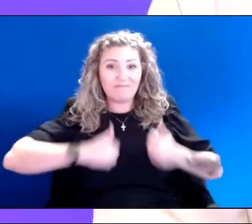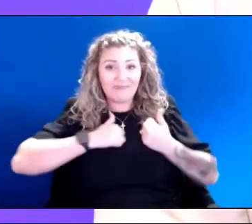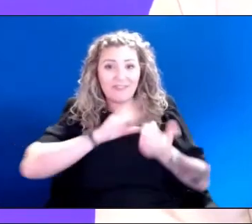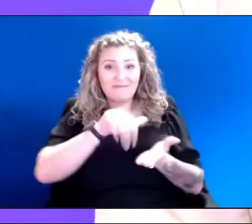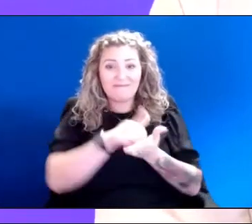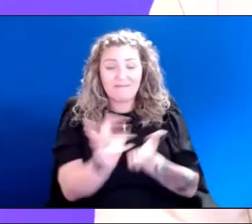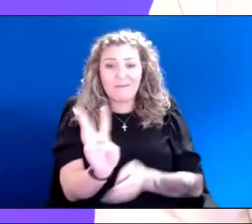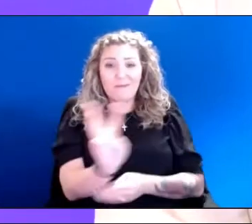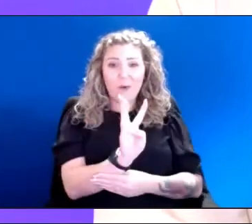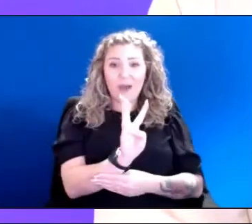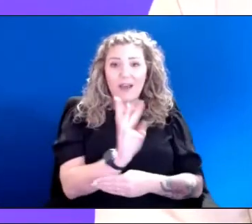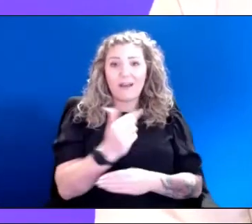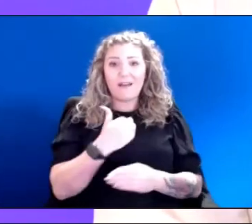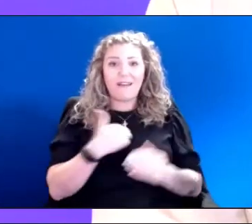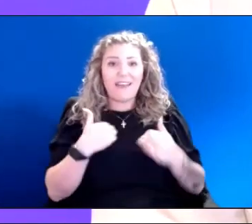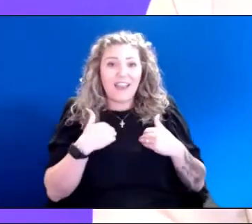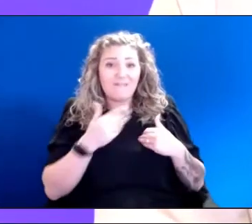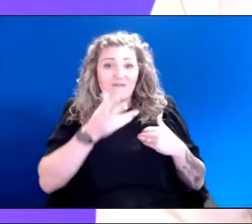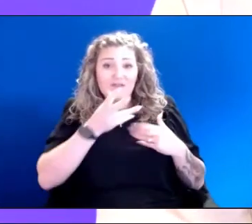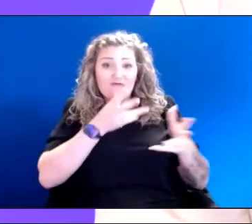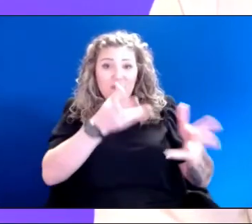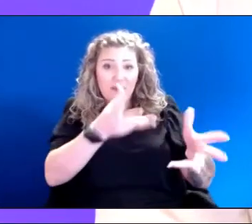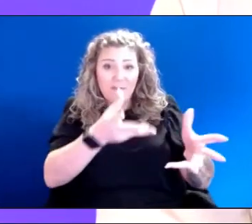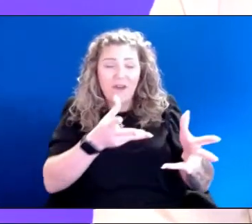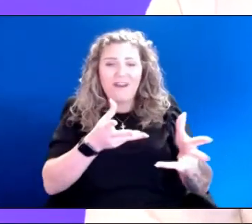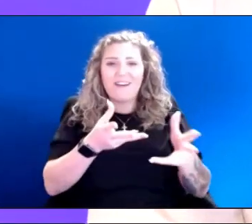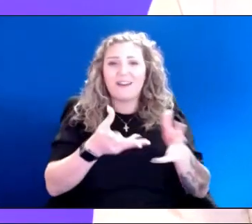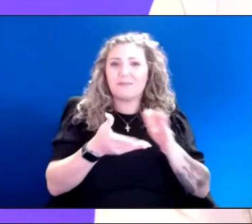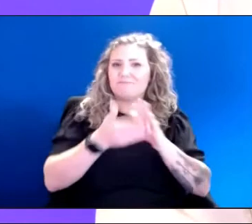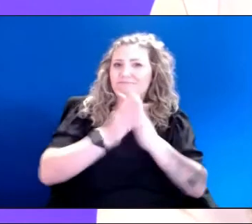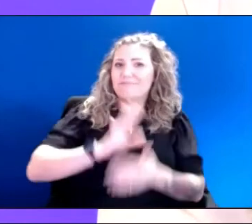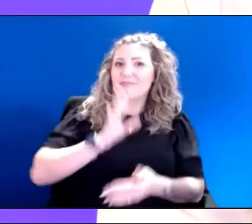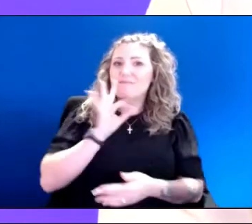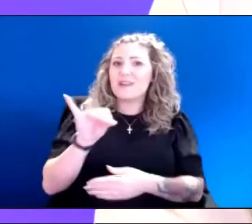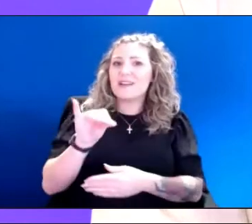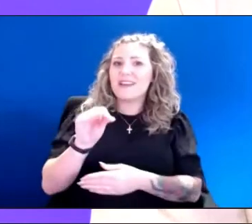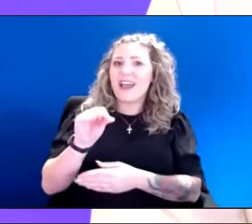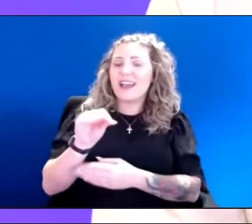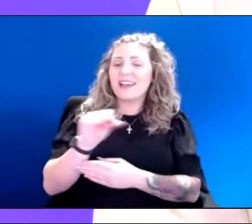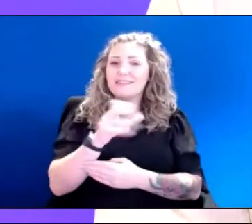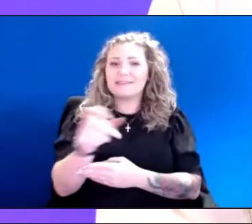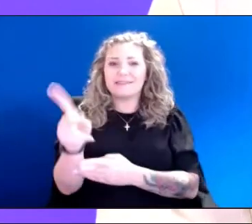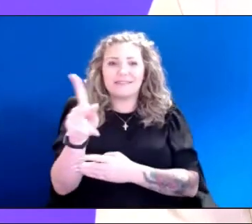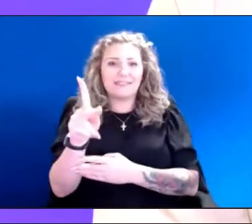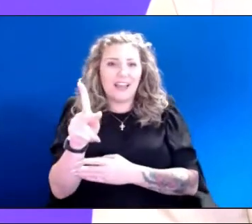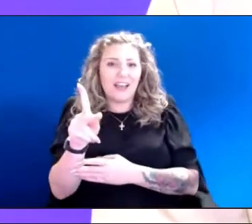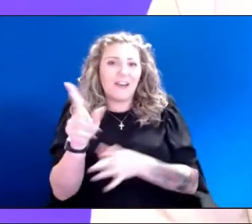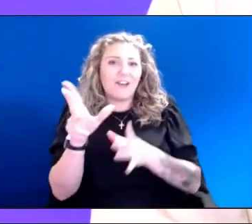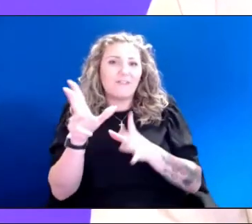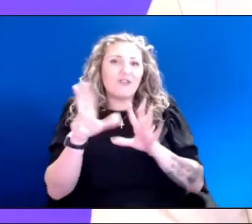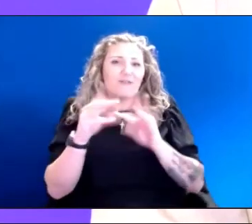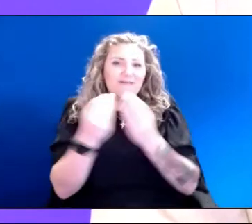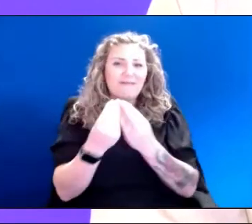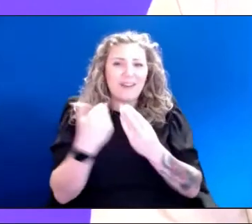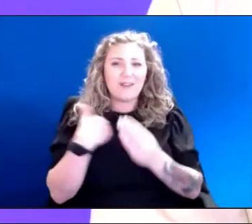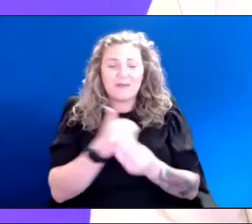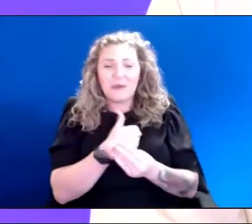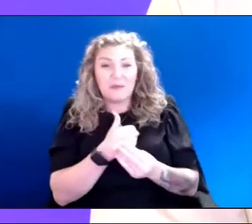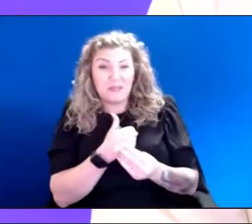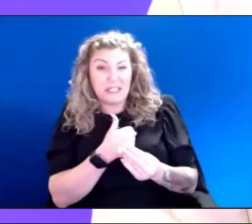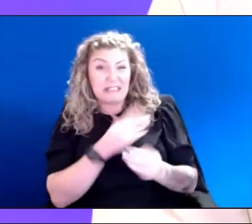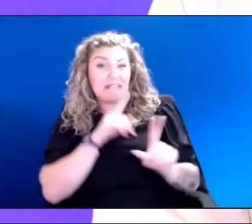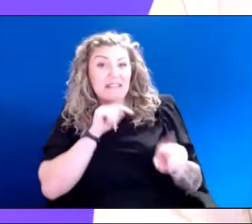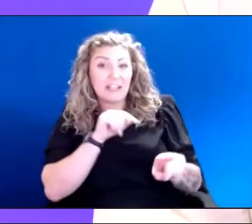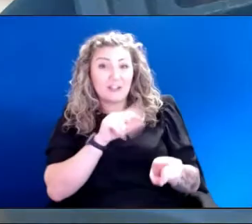I have a grandma who just turned 90 and have several other relatives and things. So the answer is by itself, no. If